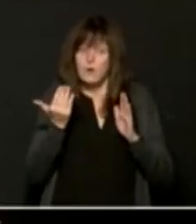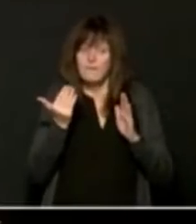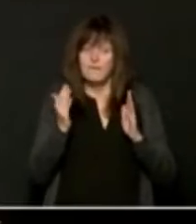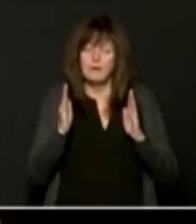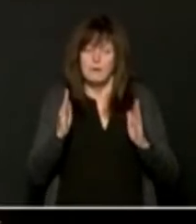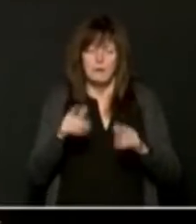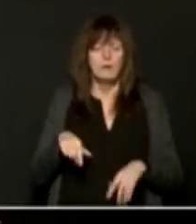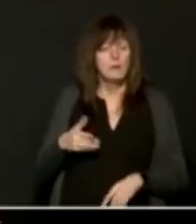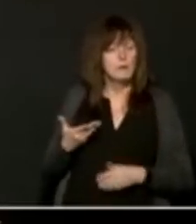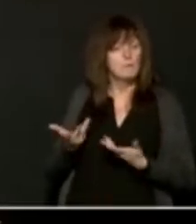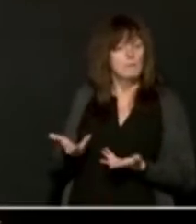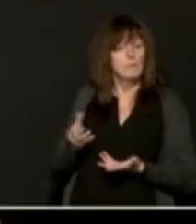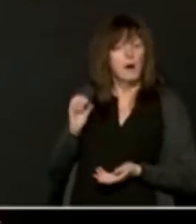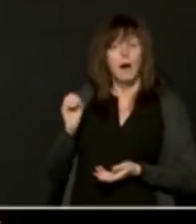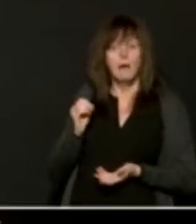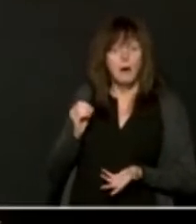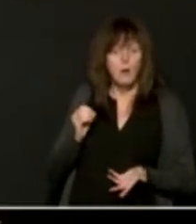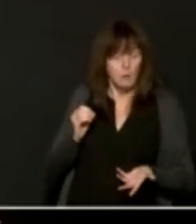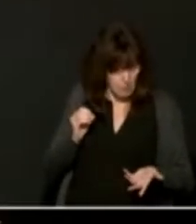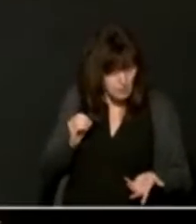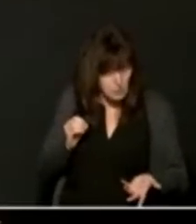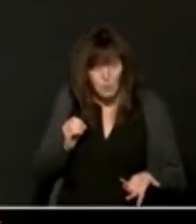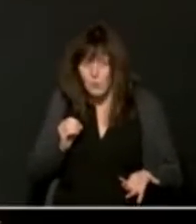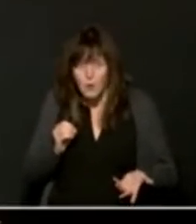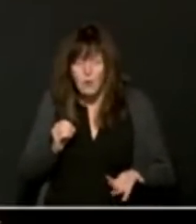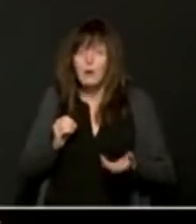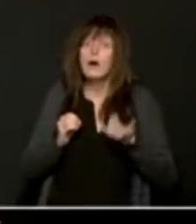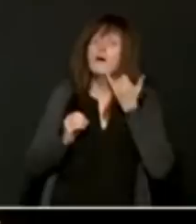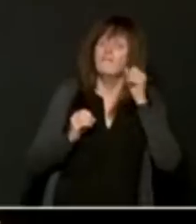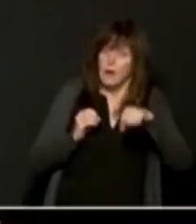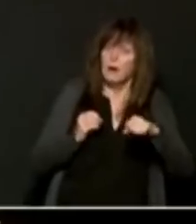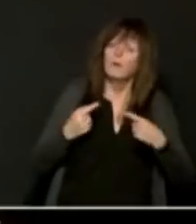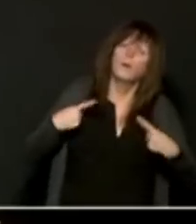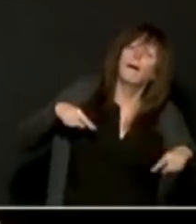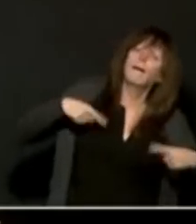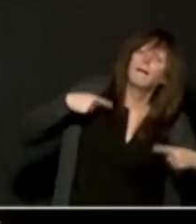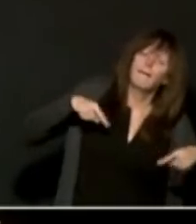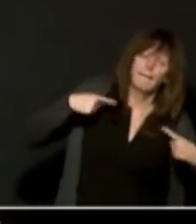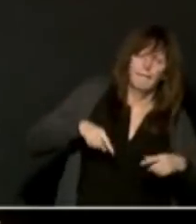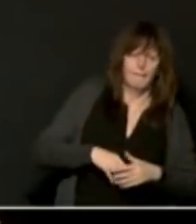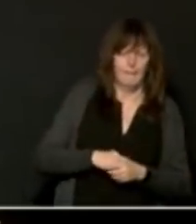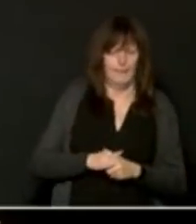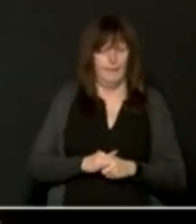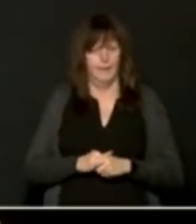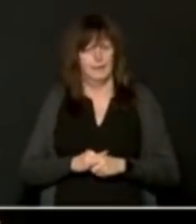when? Thank you for that. Yeah, we're really thrilled by that Health Canada